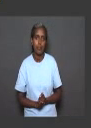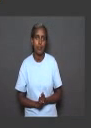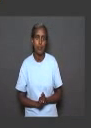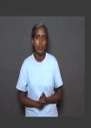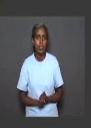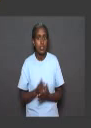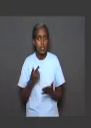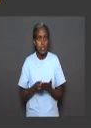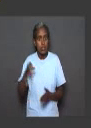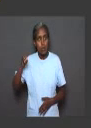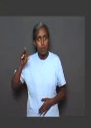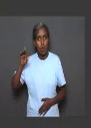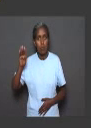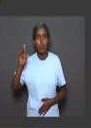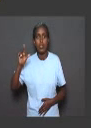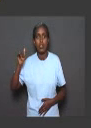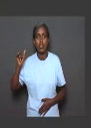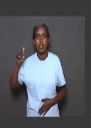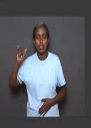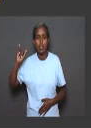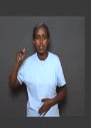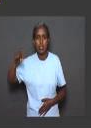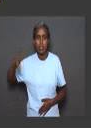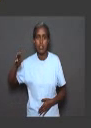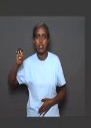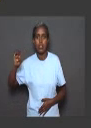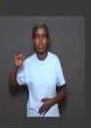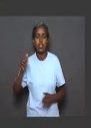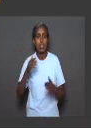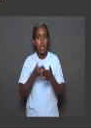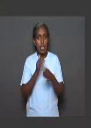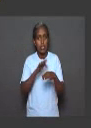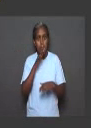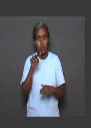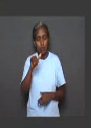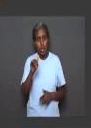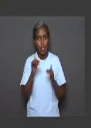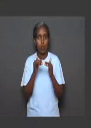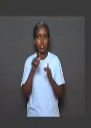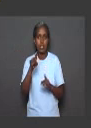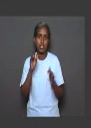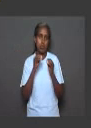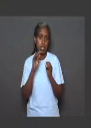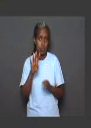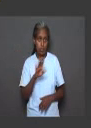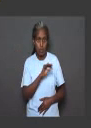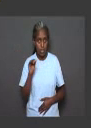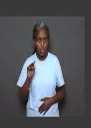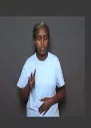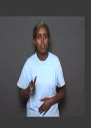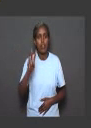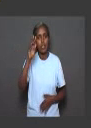0. There is an oblique asymptote at y equals x plus